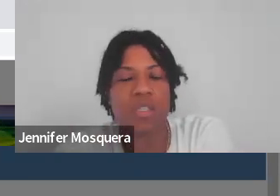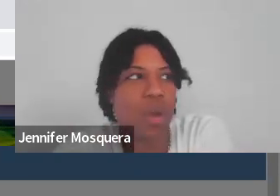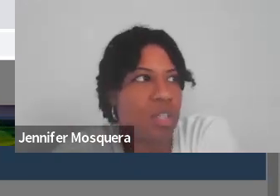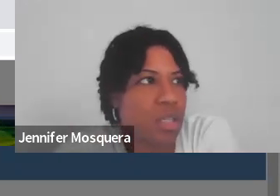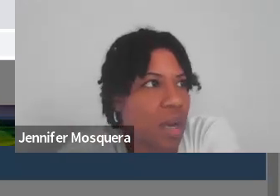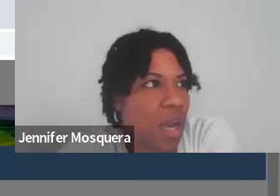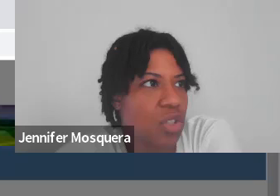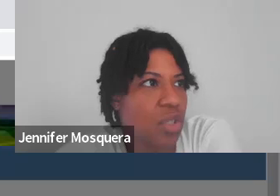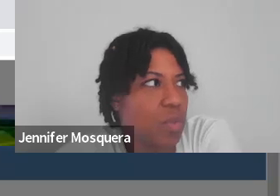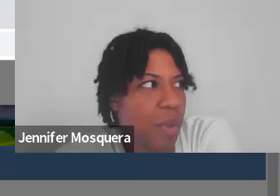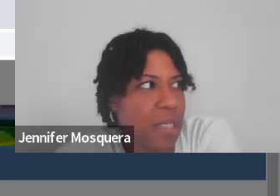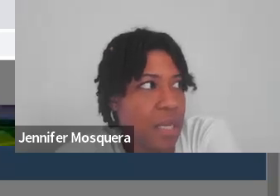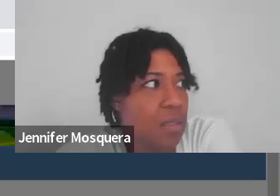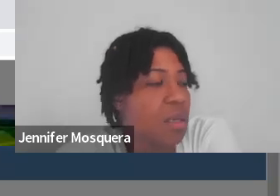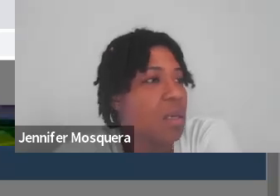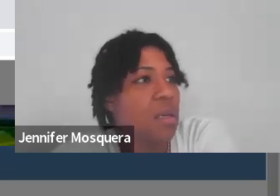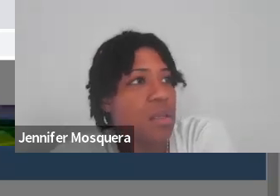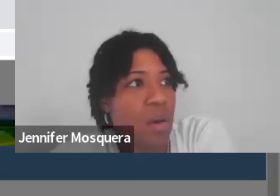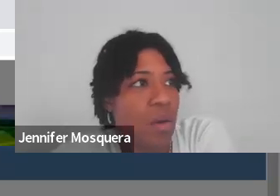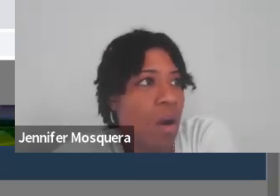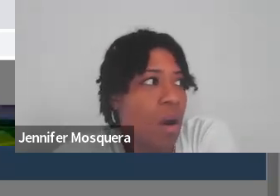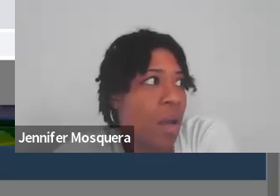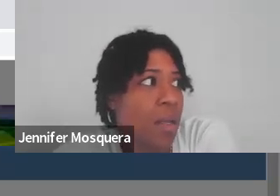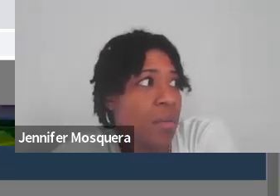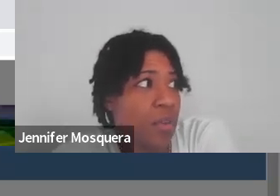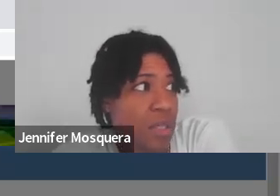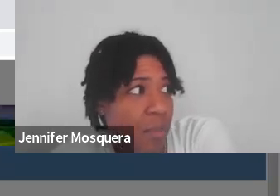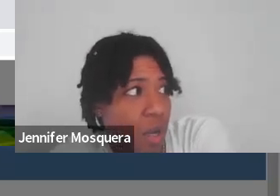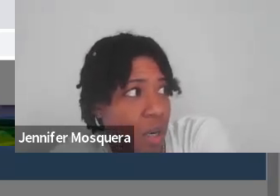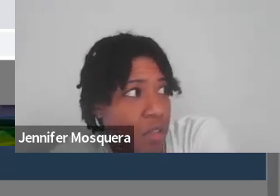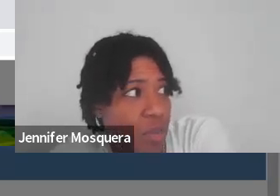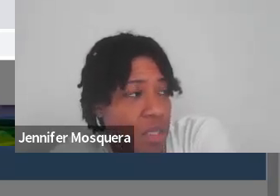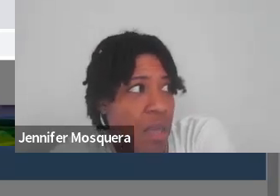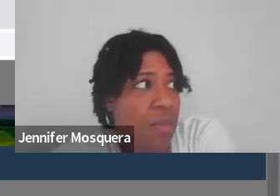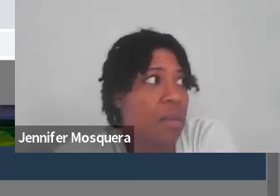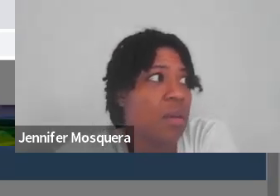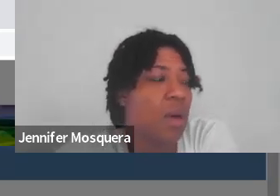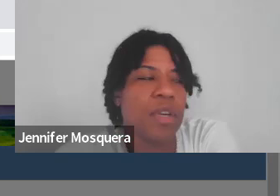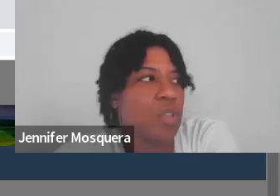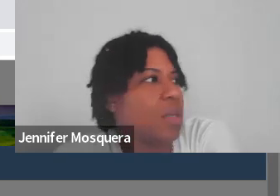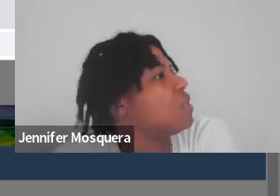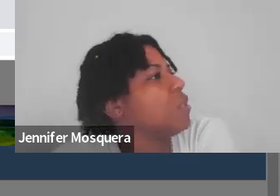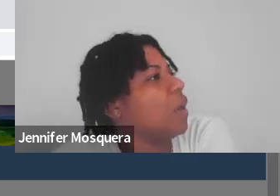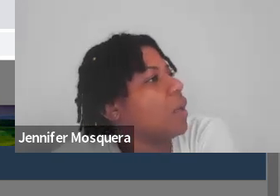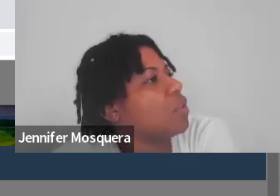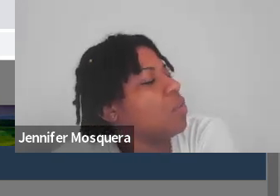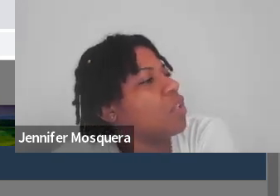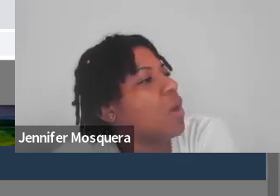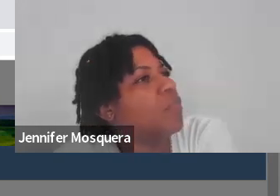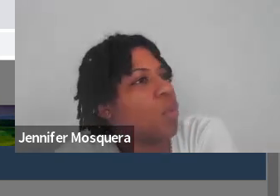made to this project are actually grouped by date. So for example, on October 12th,